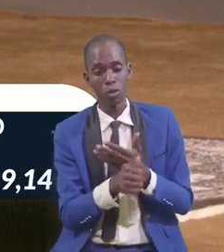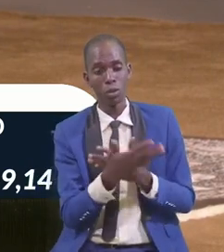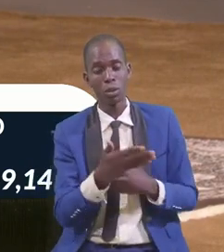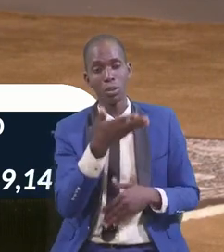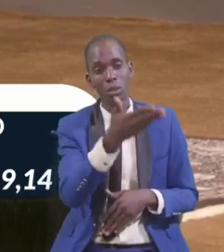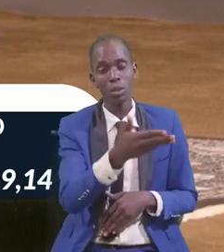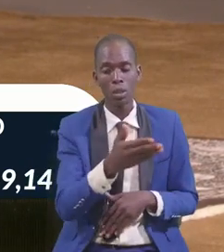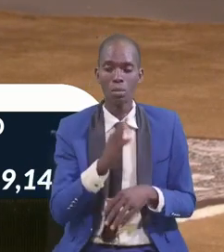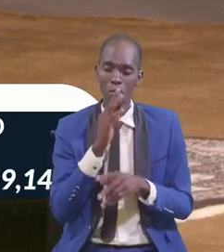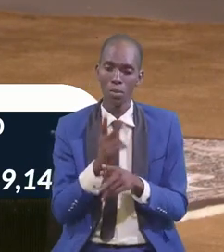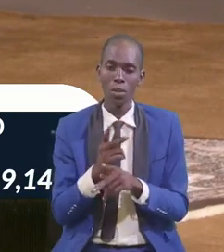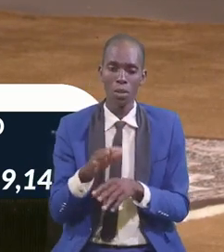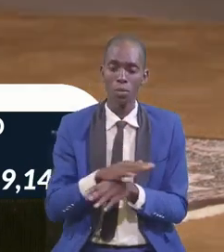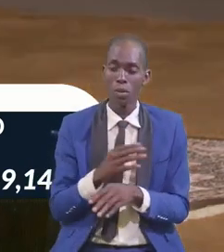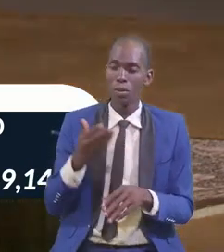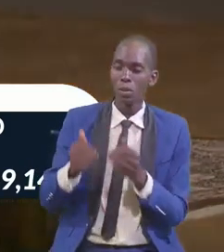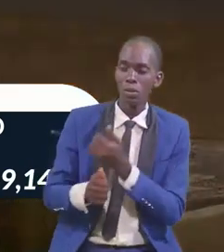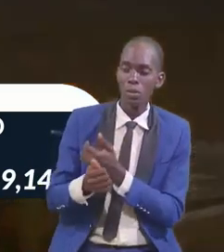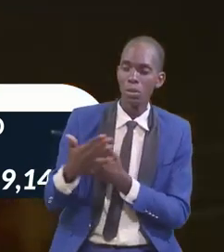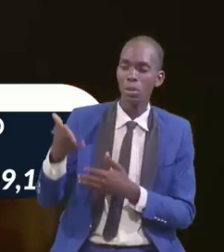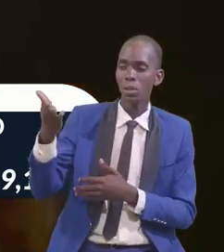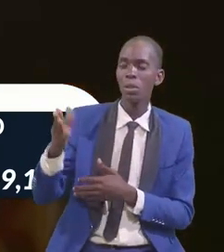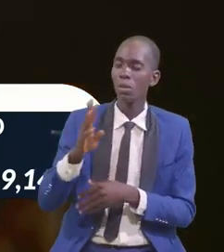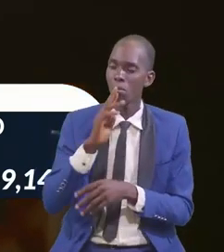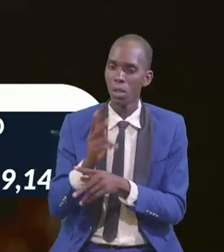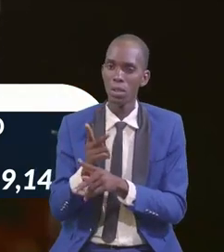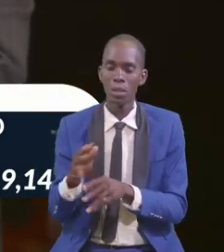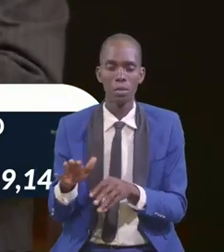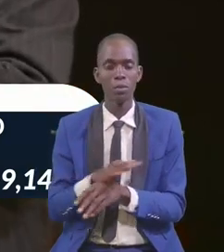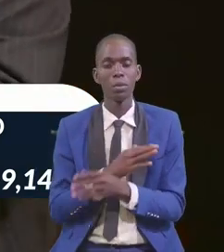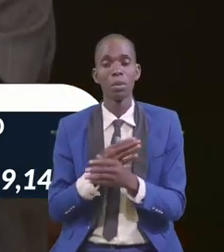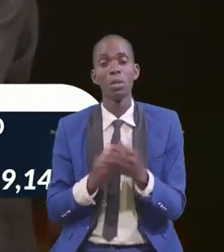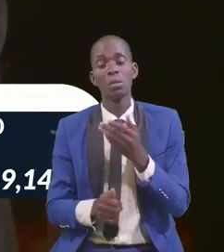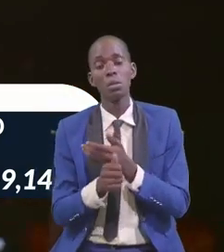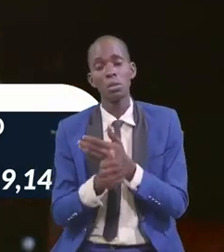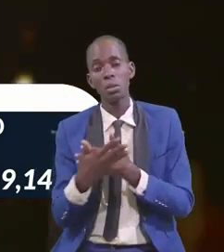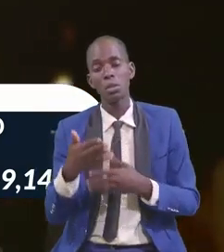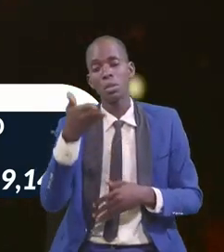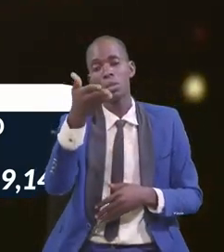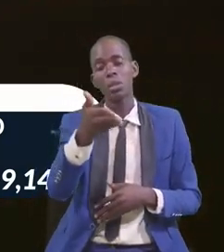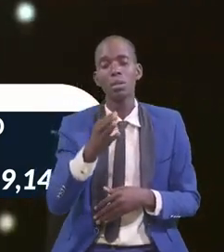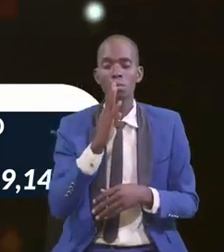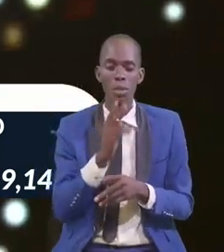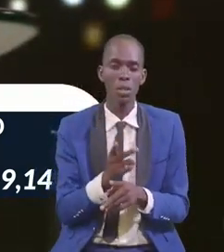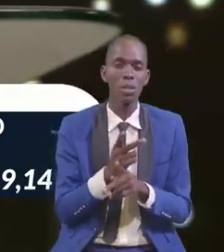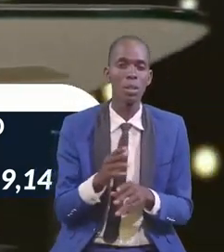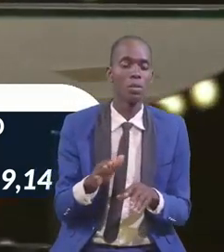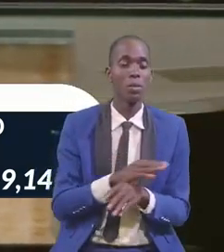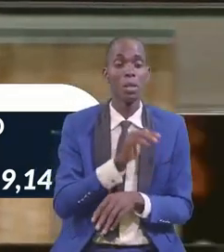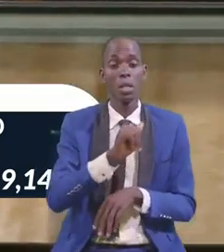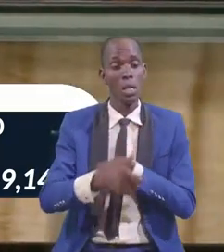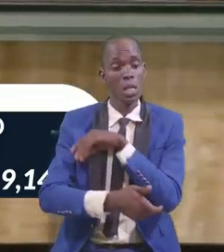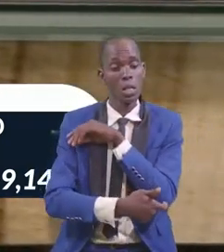And pitholes there, watch thou in all things. A ditch over there, watch thou in all things. A tempter,